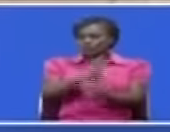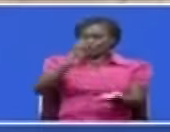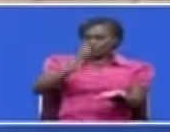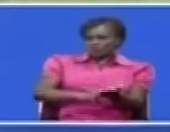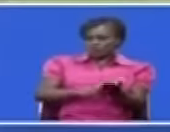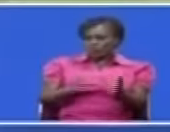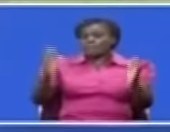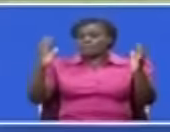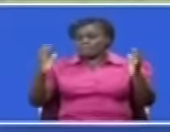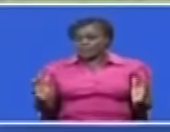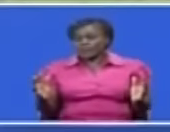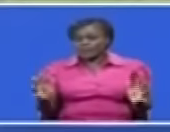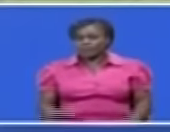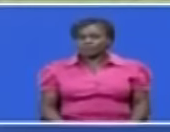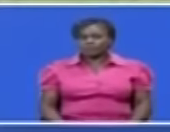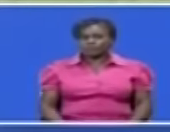is big.